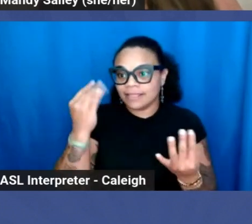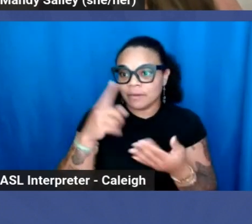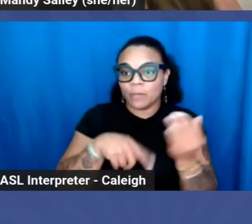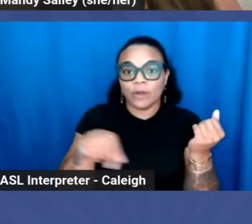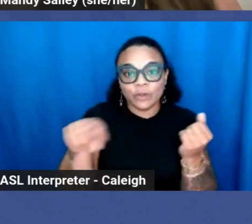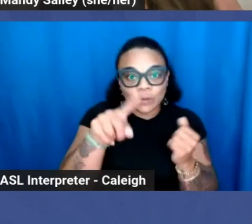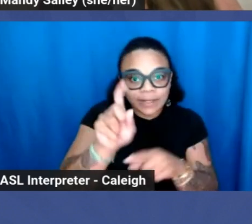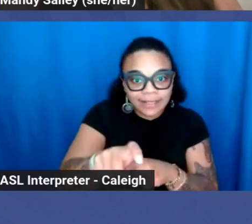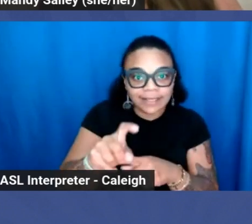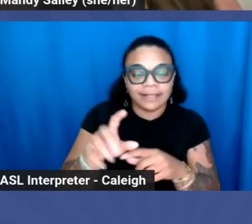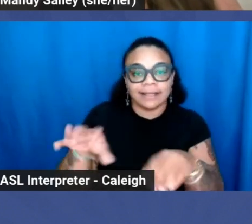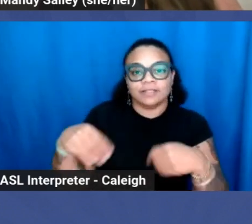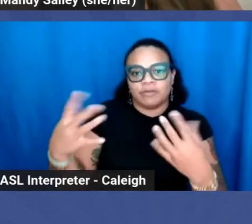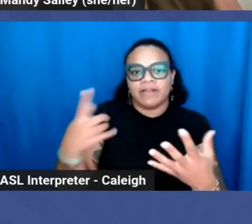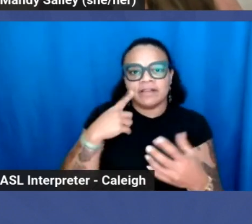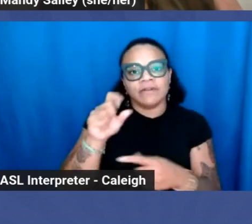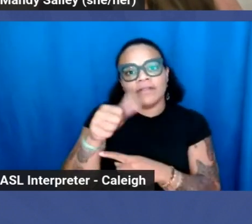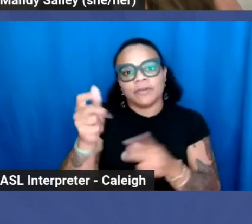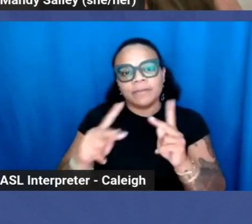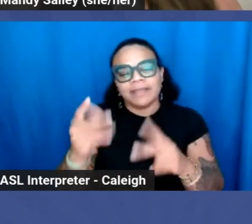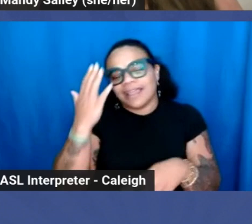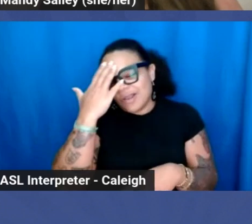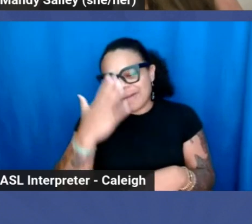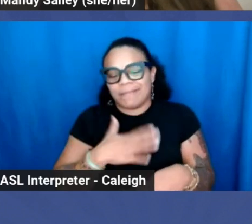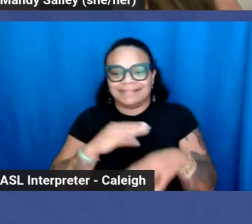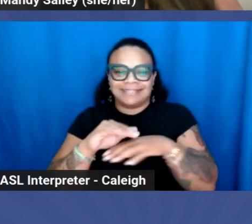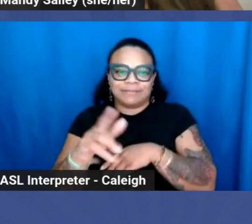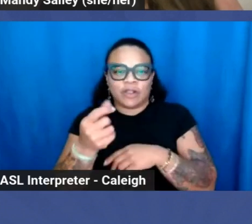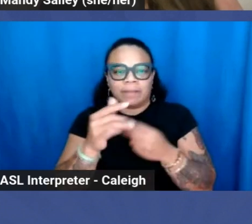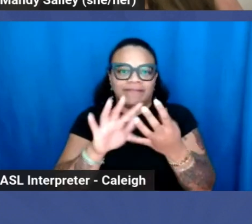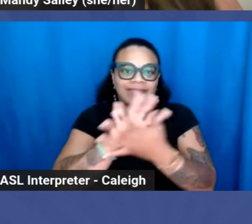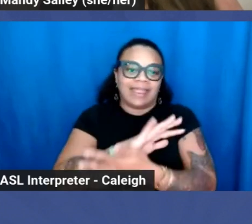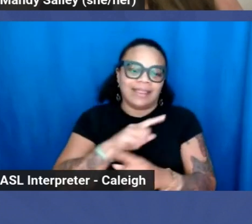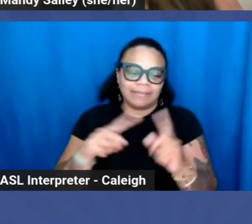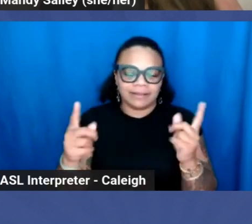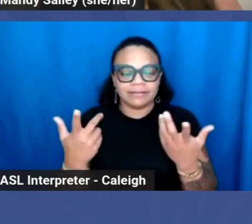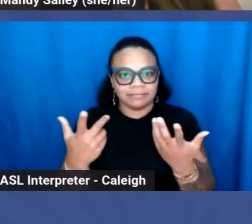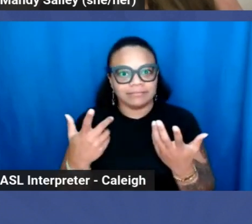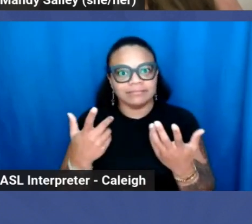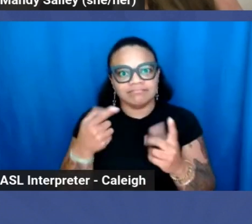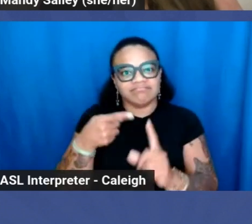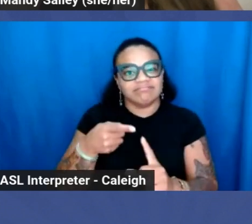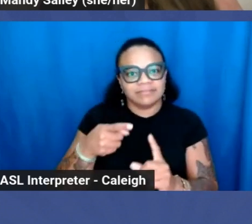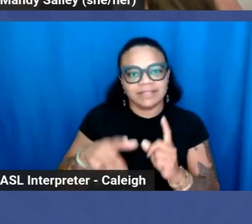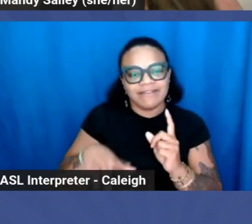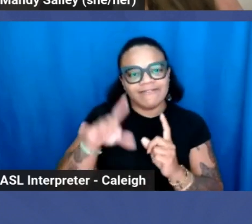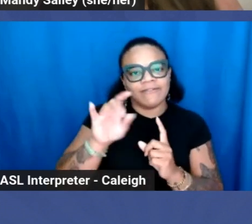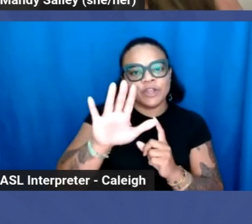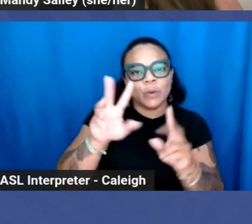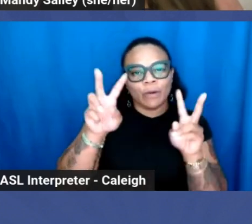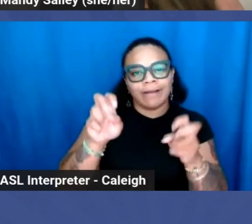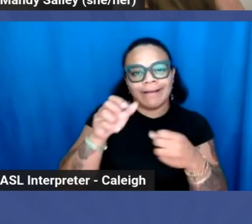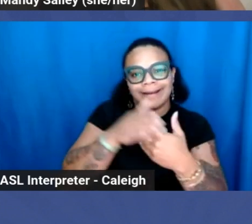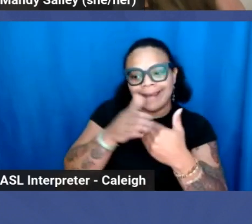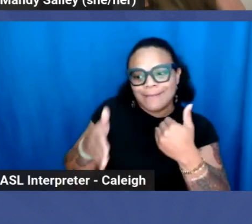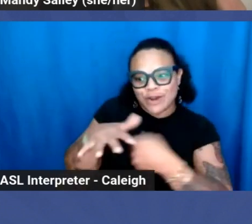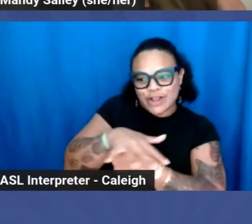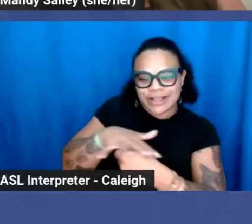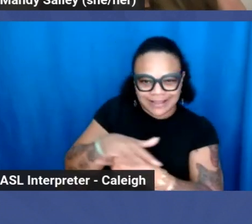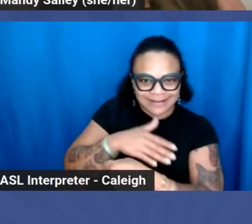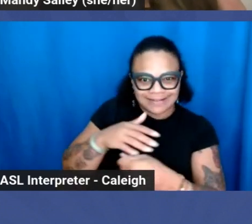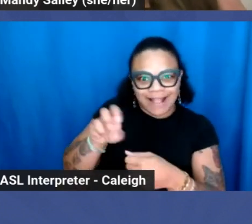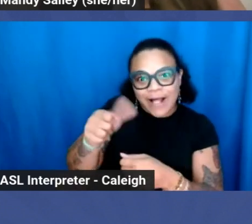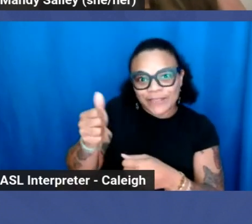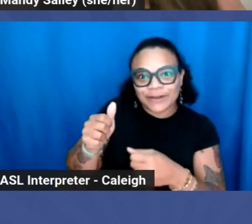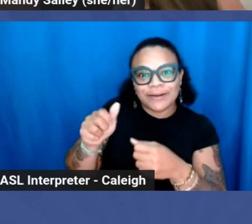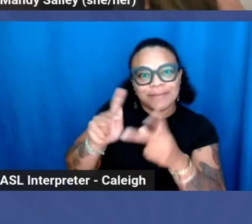giving that to other people. I mean, these are all kind of vague tips, but I think that just like finding your neighborhood, finding why people care about something is really important.